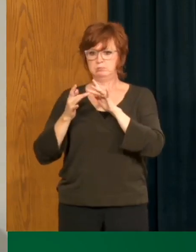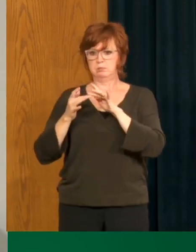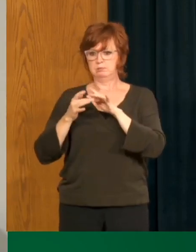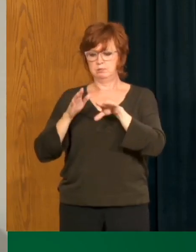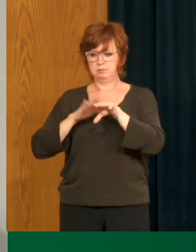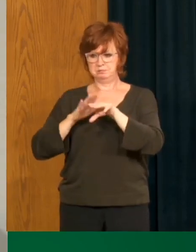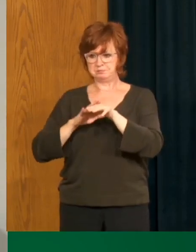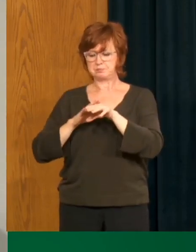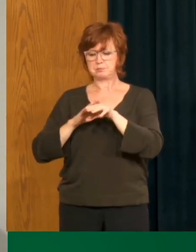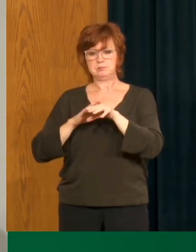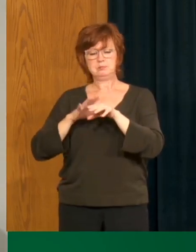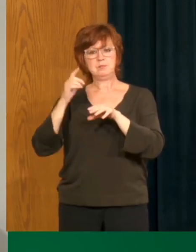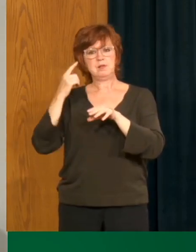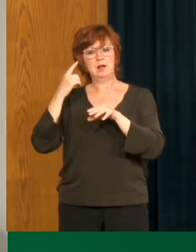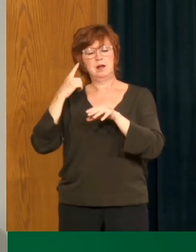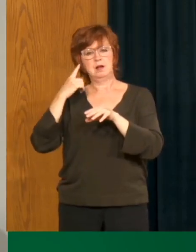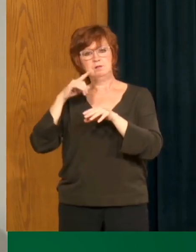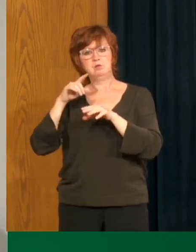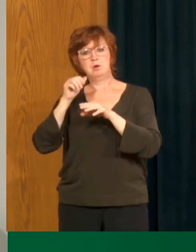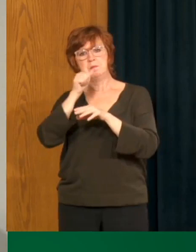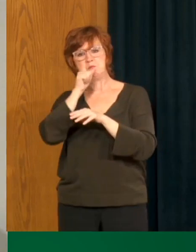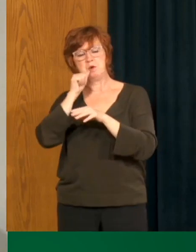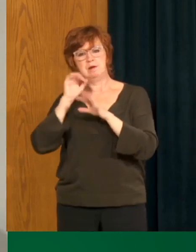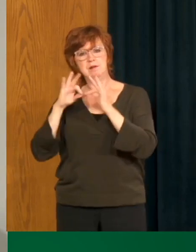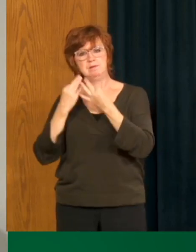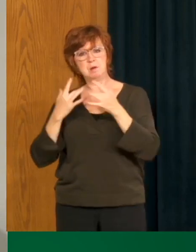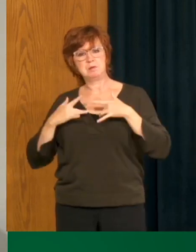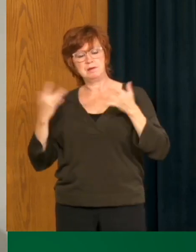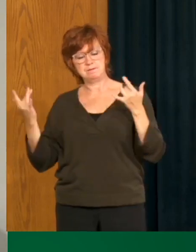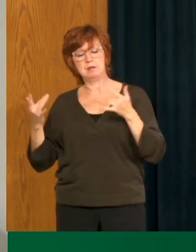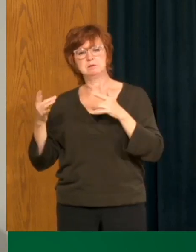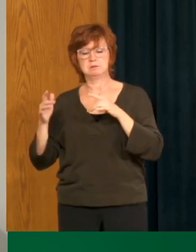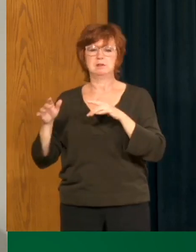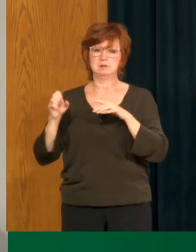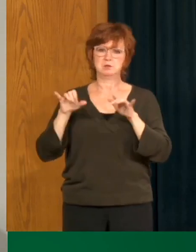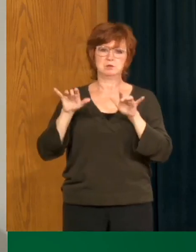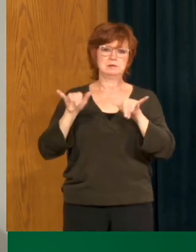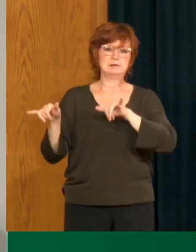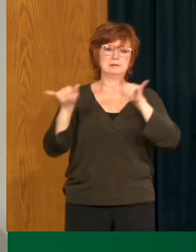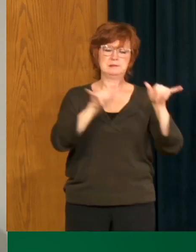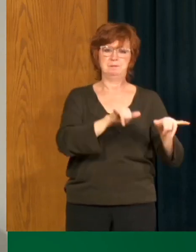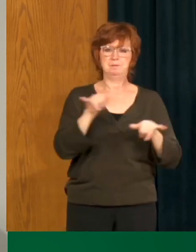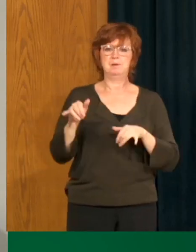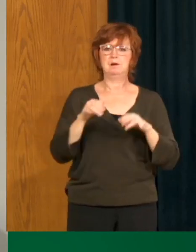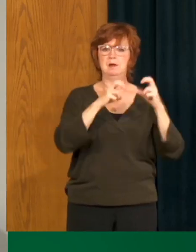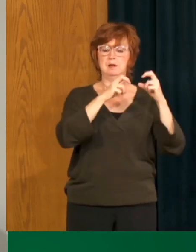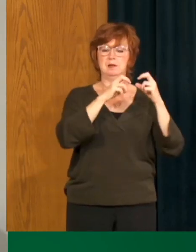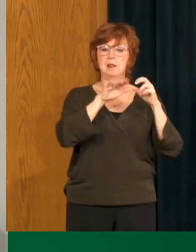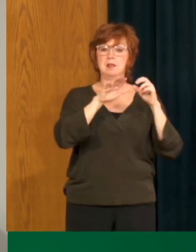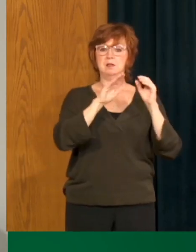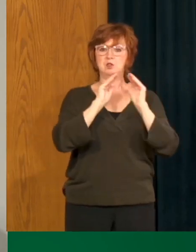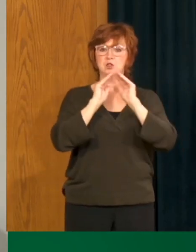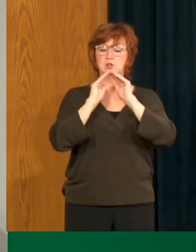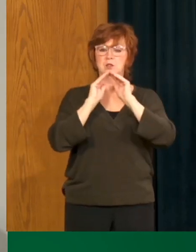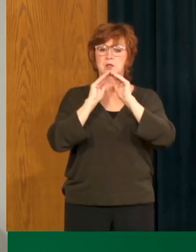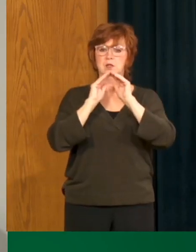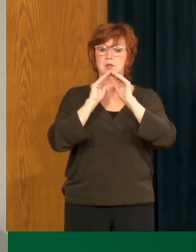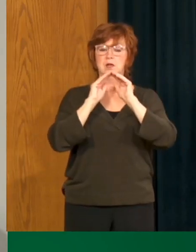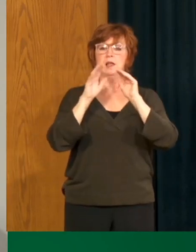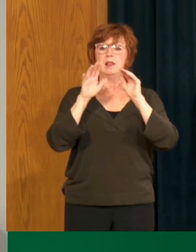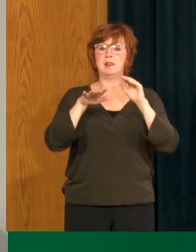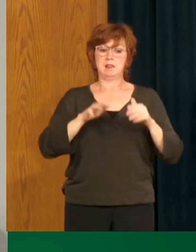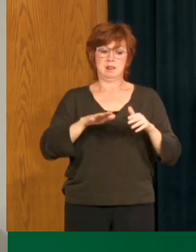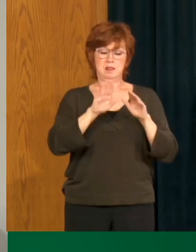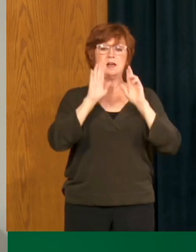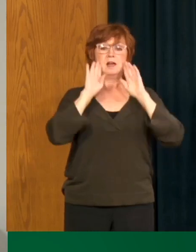something like this was to happen at a private family gathering. So I think same principles apply for communal living settings, but we have to be considerate to